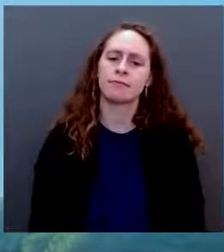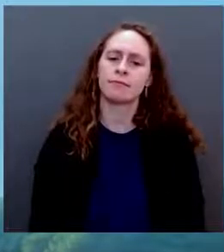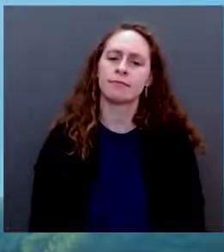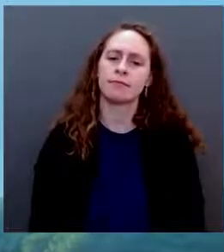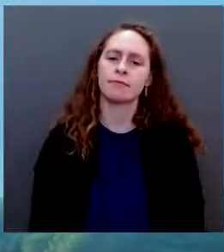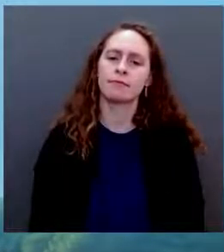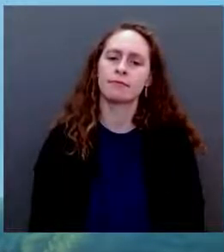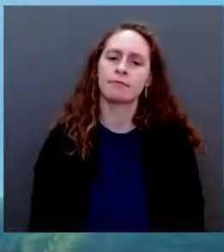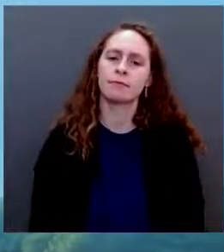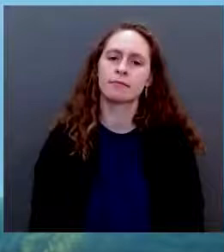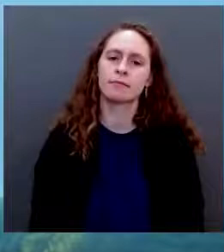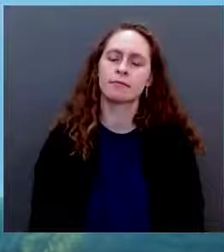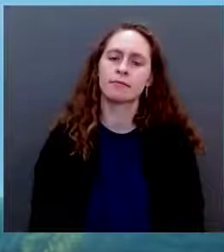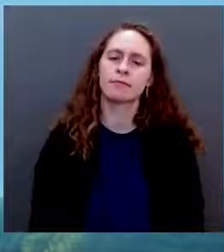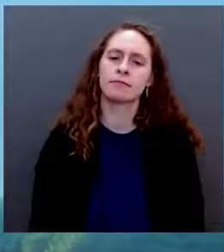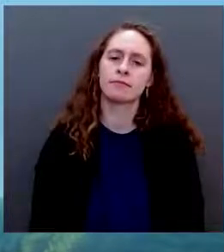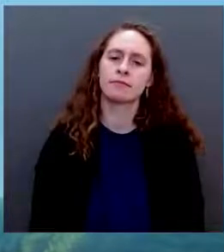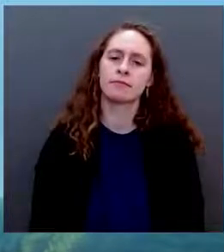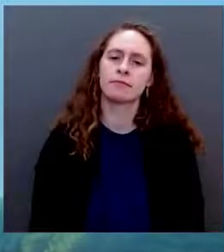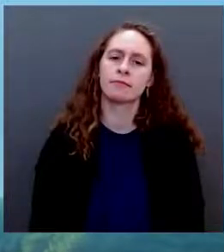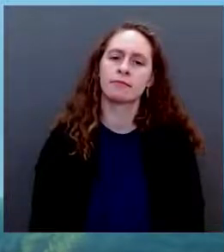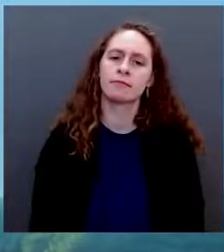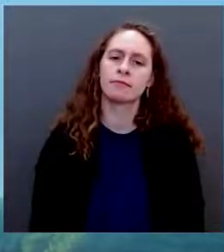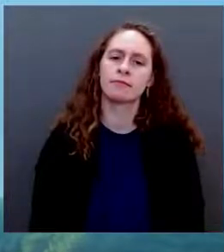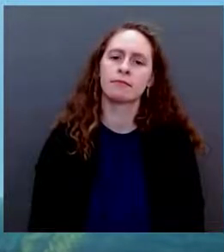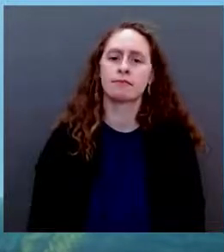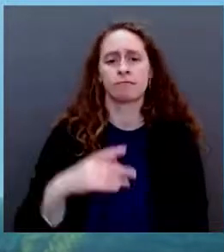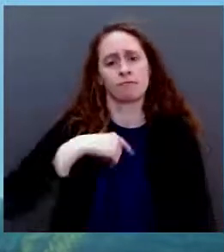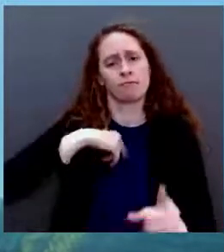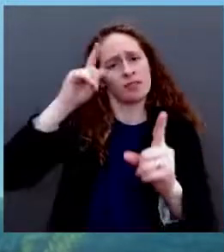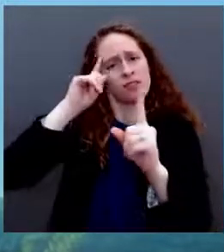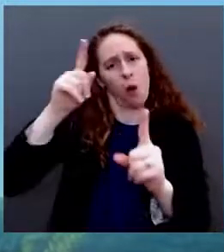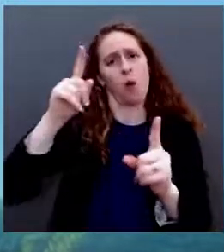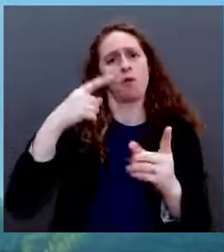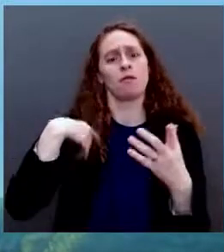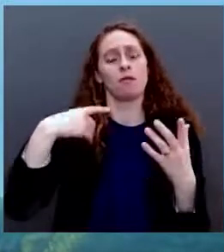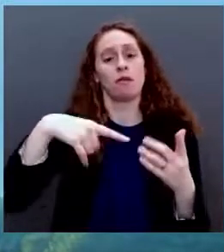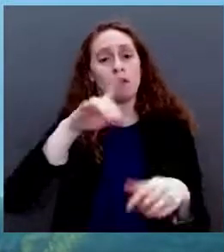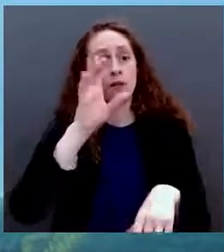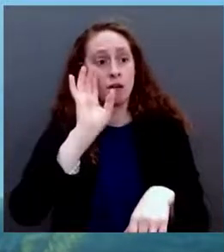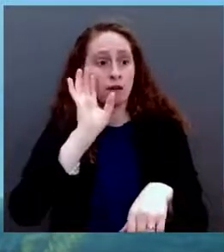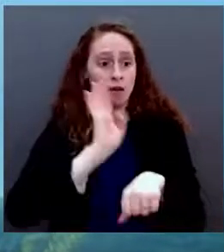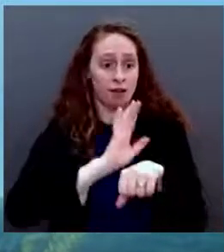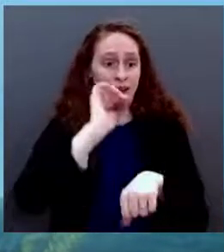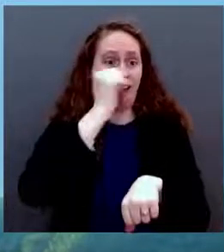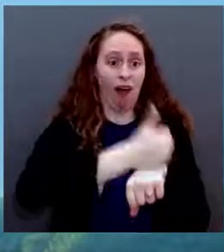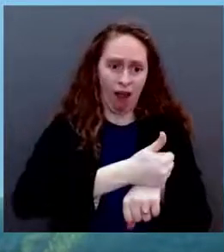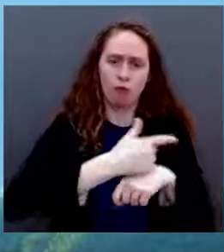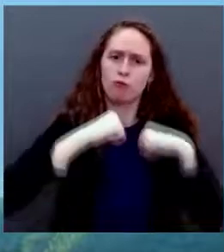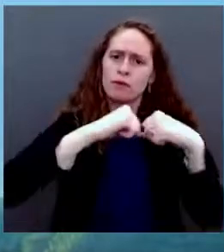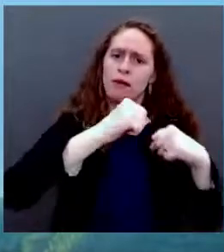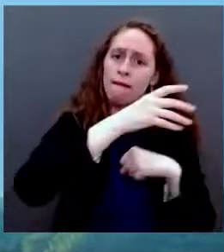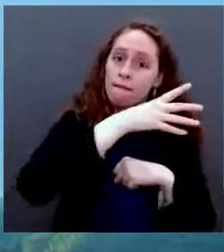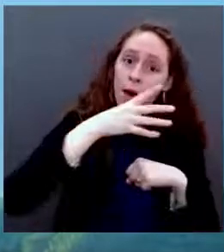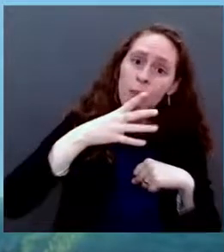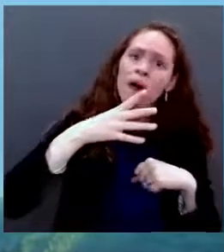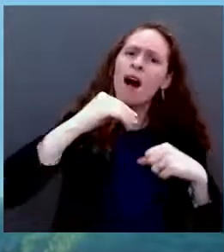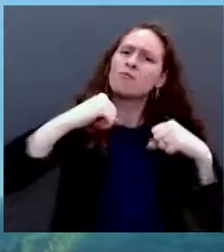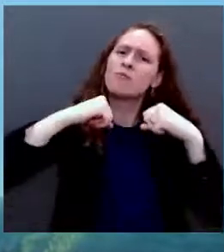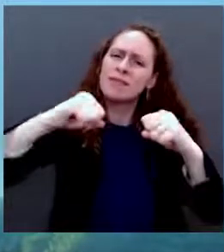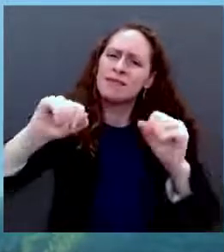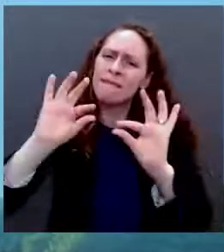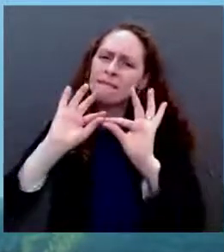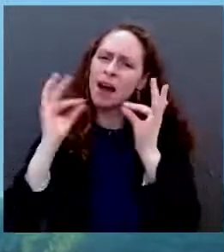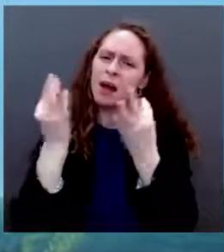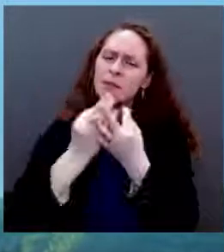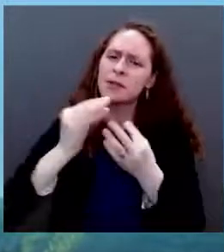farms. And we're now partnered with 73 independent family farmers and on track to exceed 100 this year.